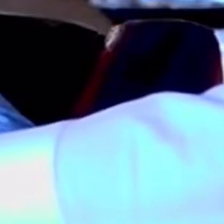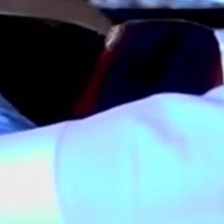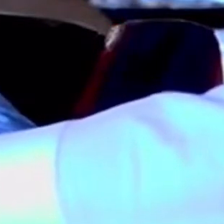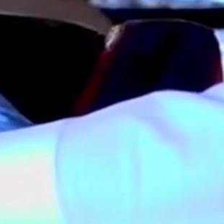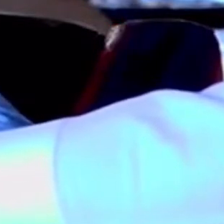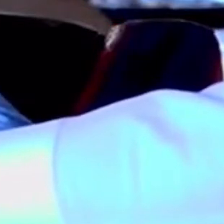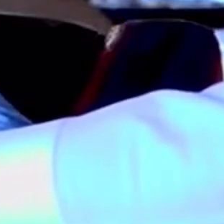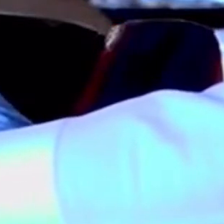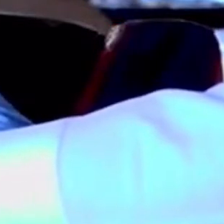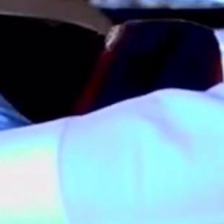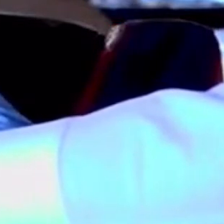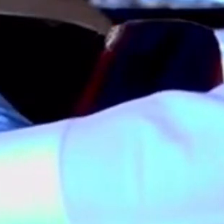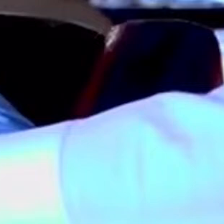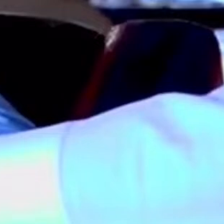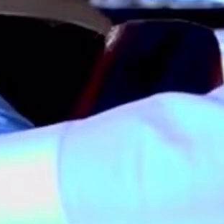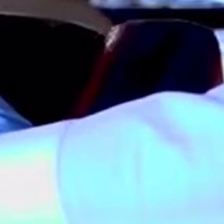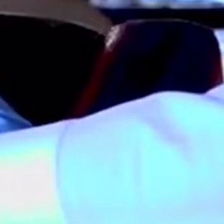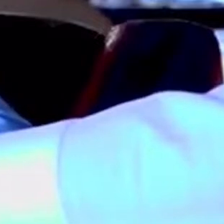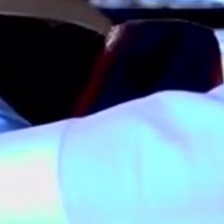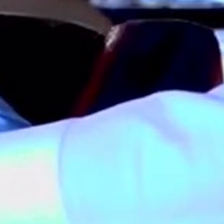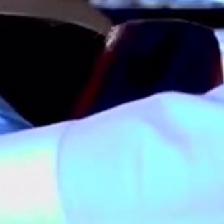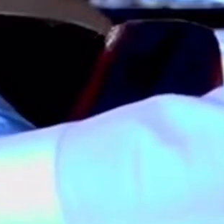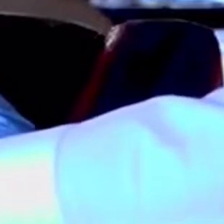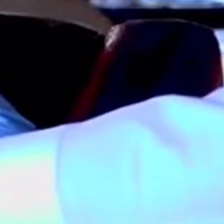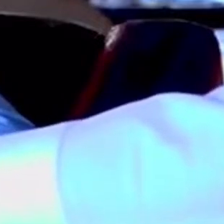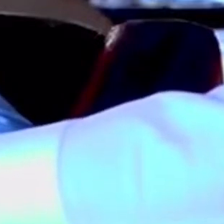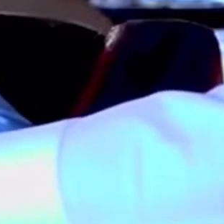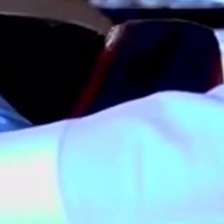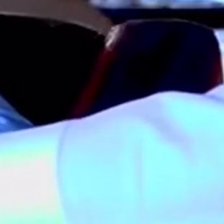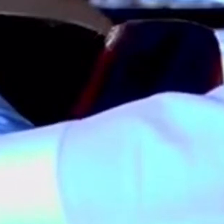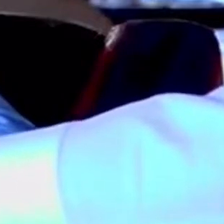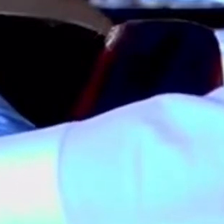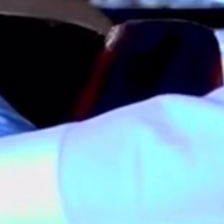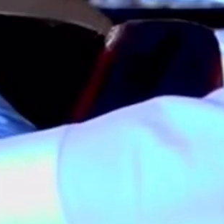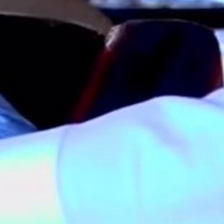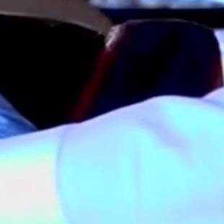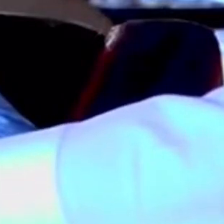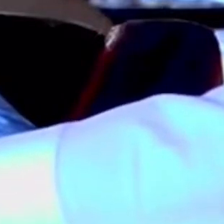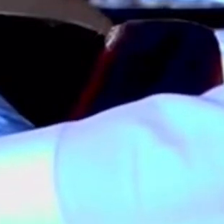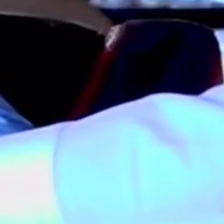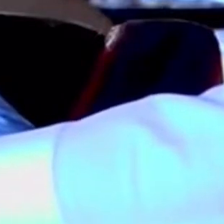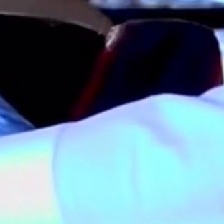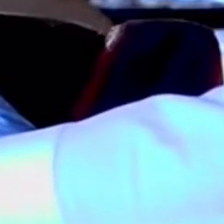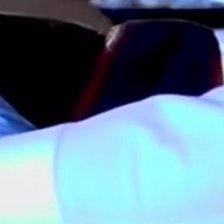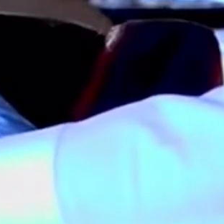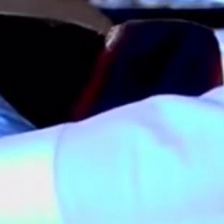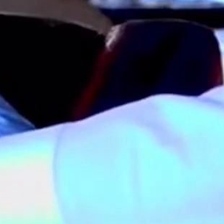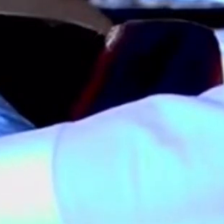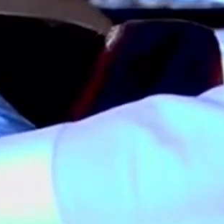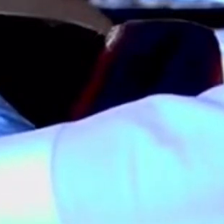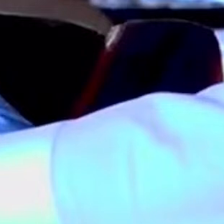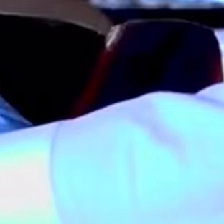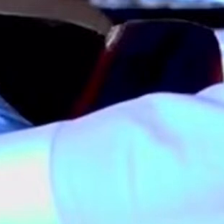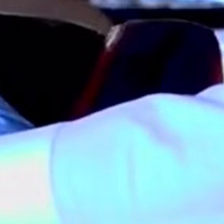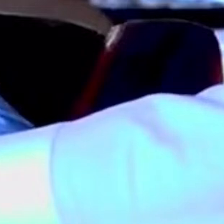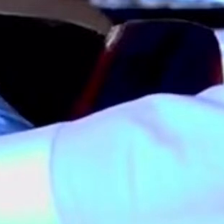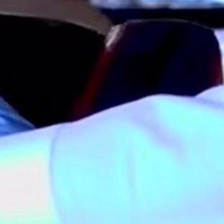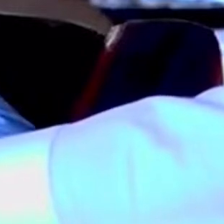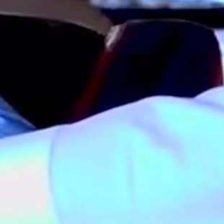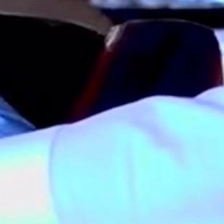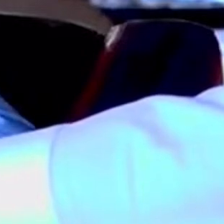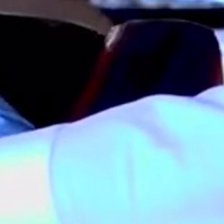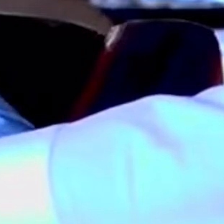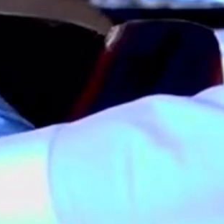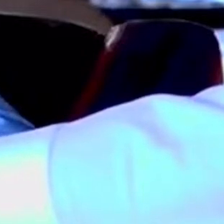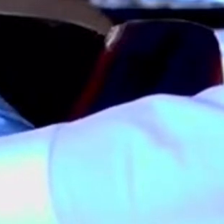late President Michael Chilufya-Sata, came from. Then it is also geographically a constituency that is housing the biggest national